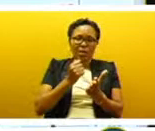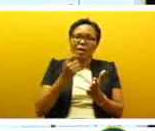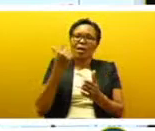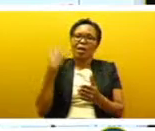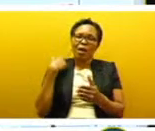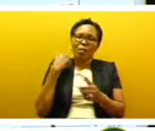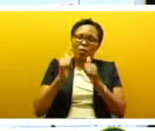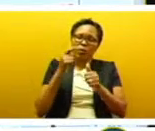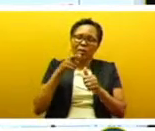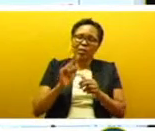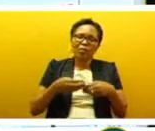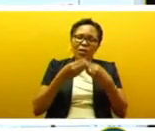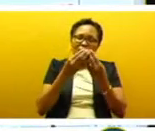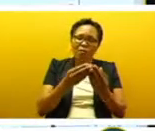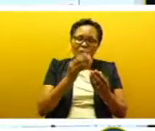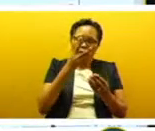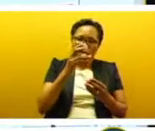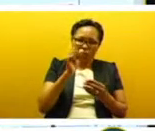that